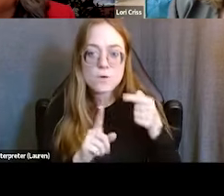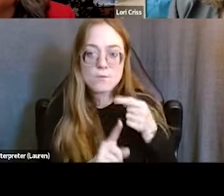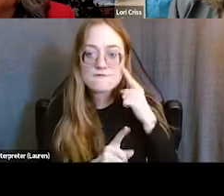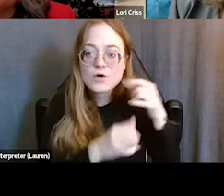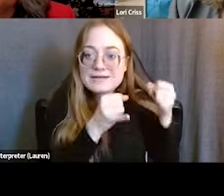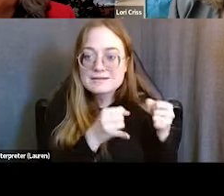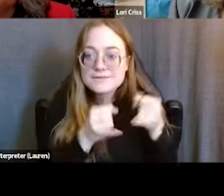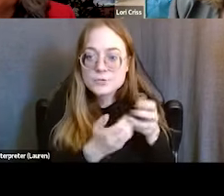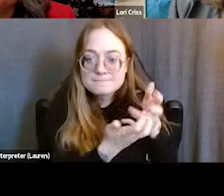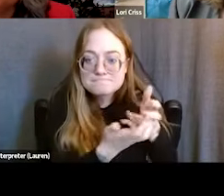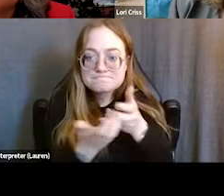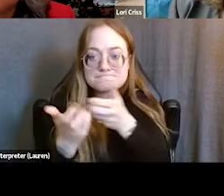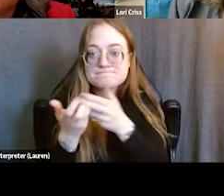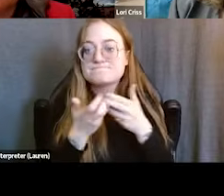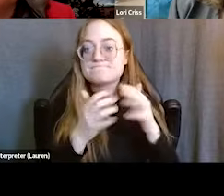individualized approach.